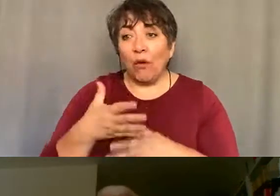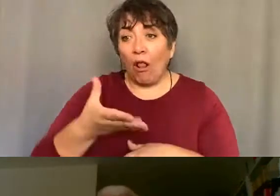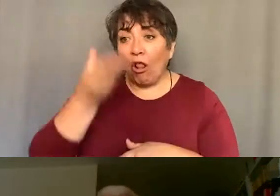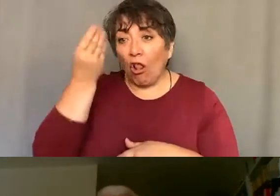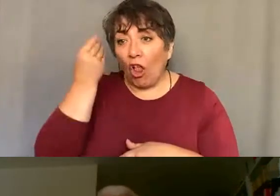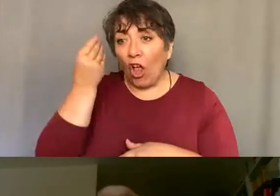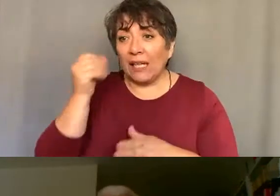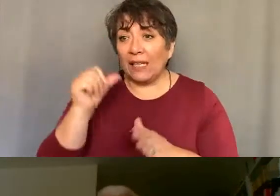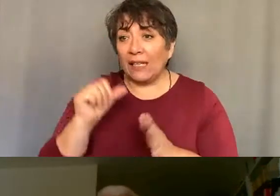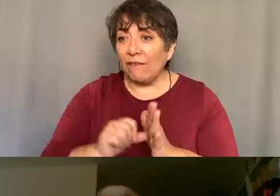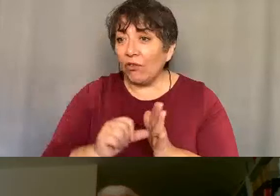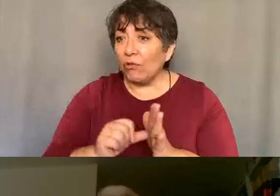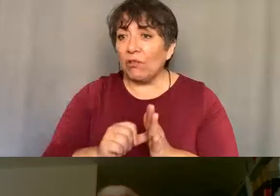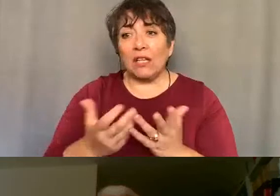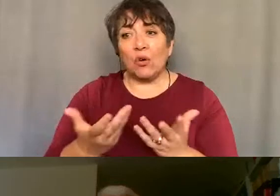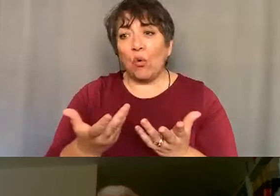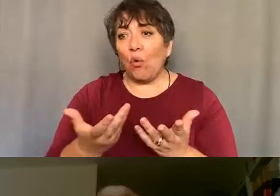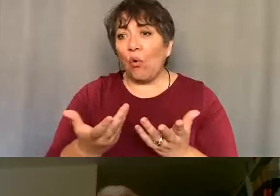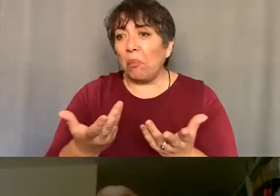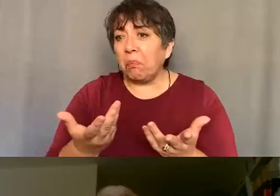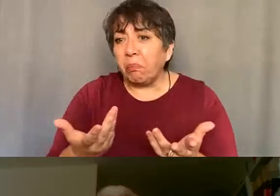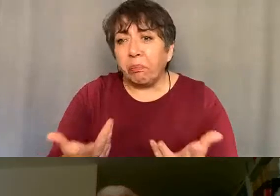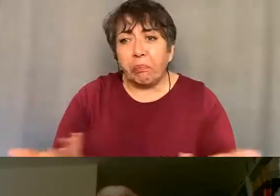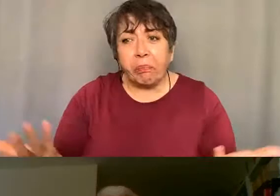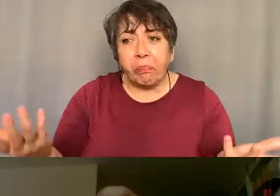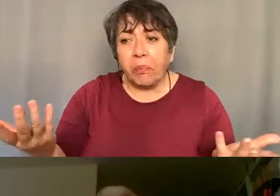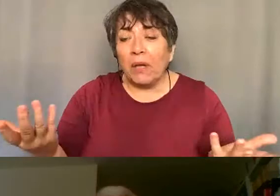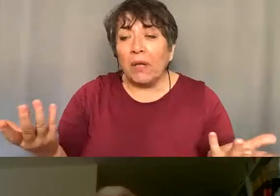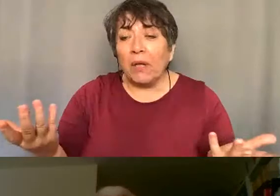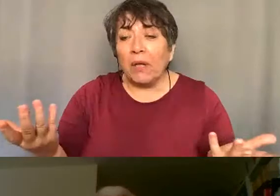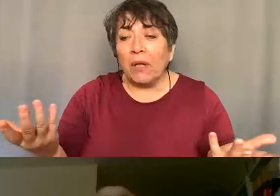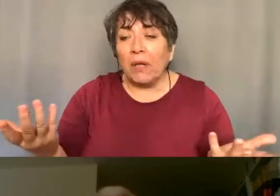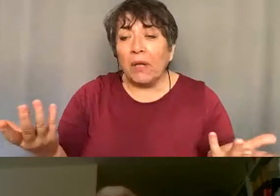or whatever, and so you're dependent on